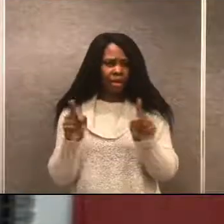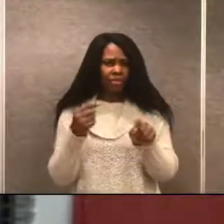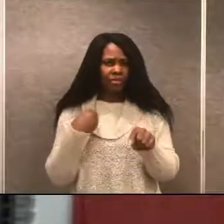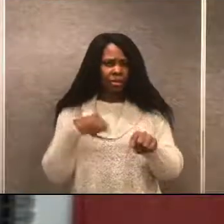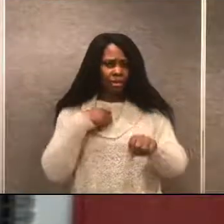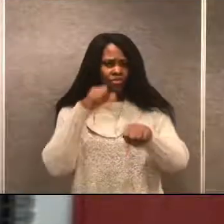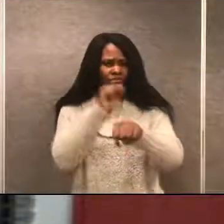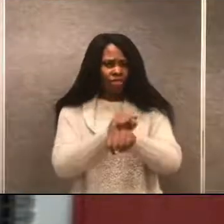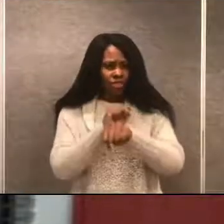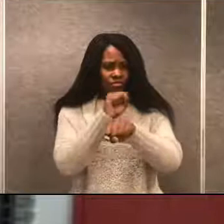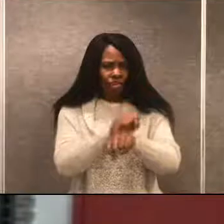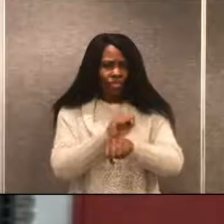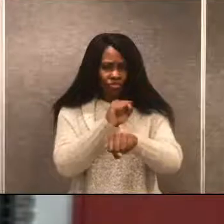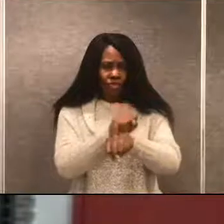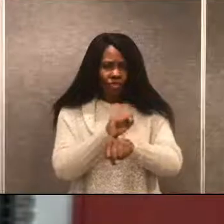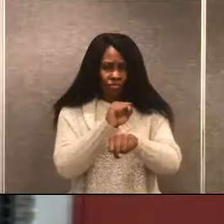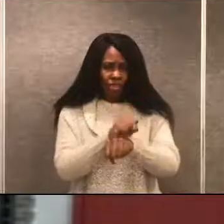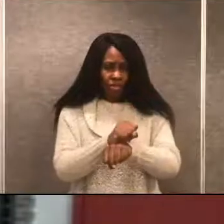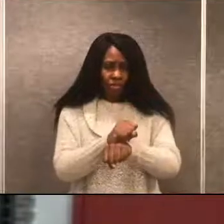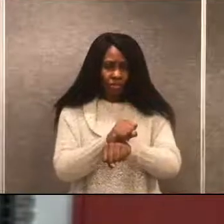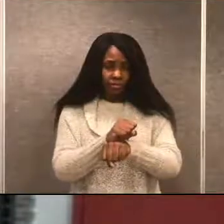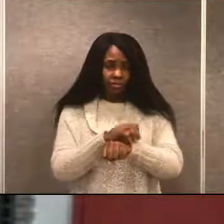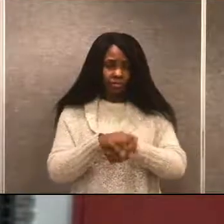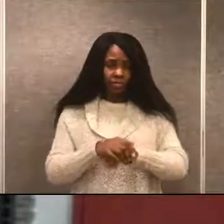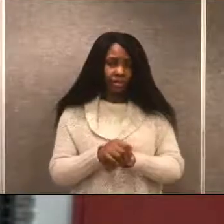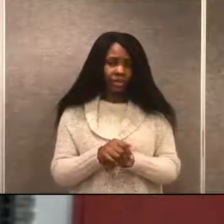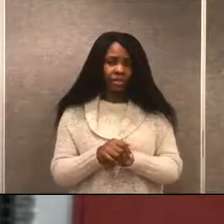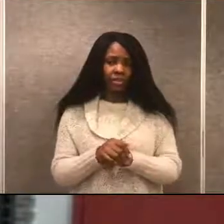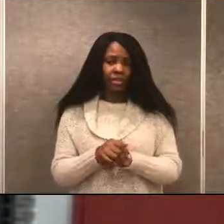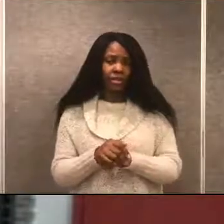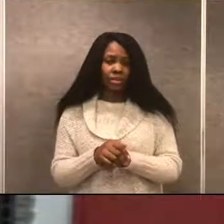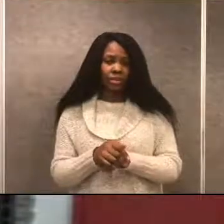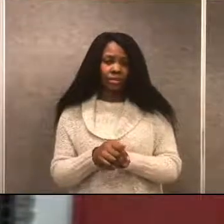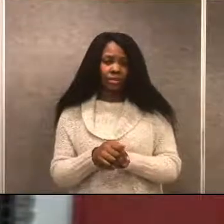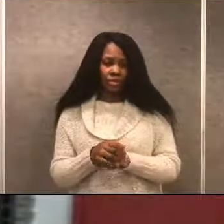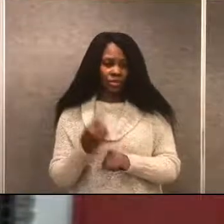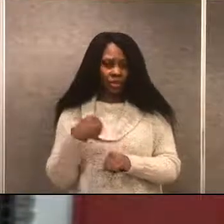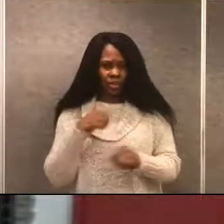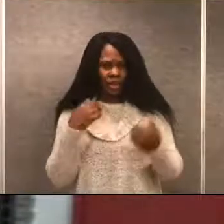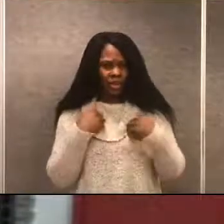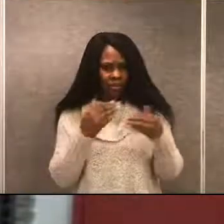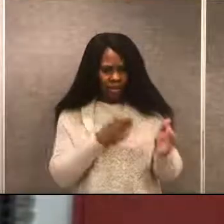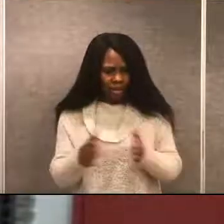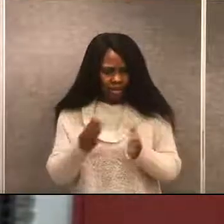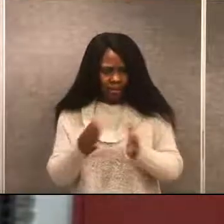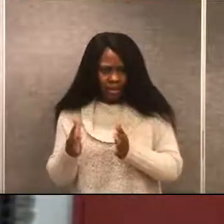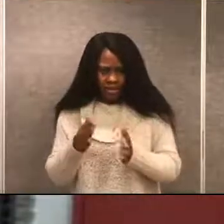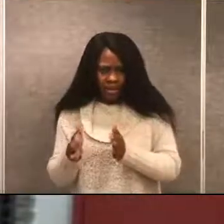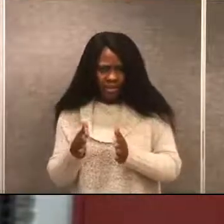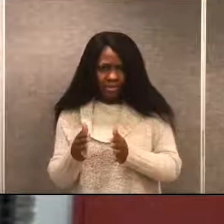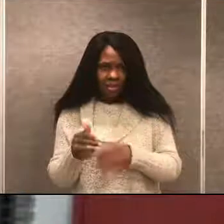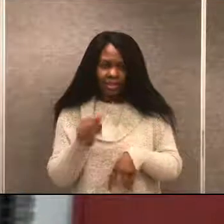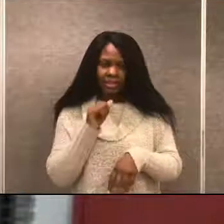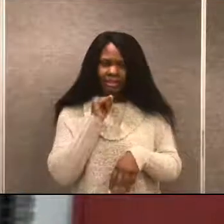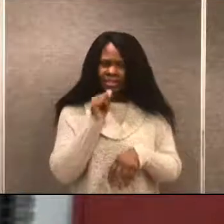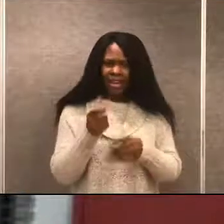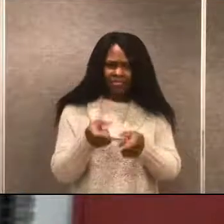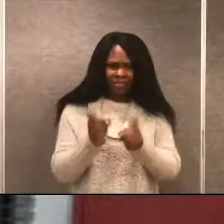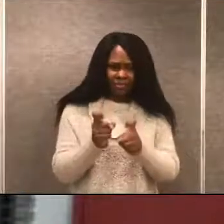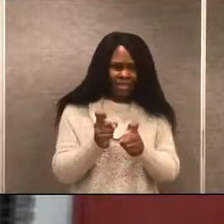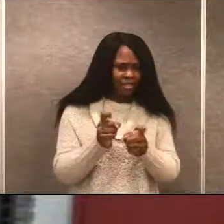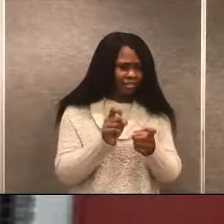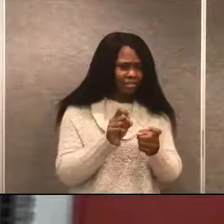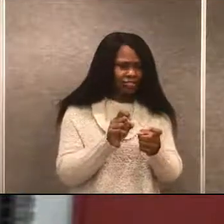hasn't been something that was cold turkey. So it hasn't been a situation where, okay, we're going to go straight to Google Classroom and